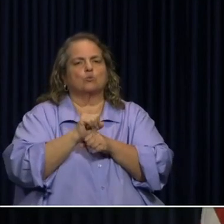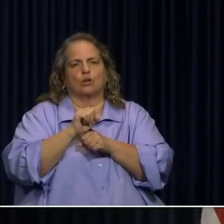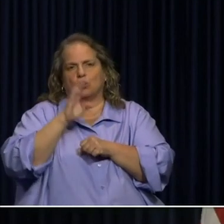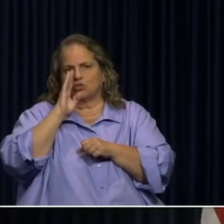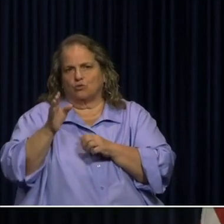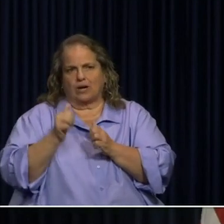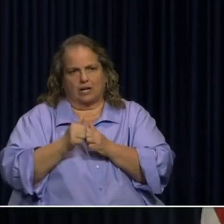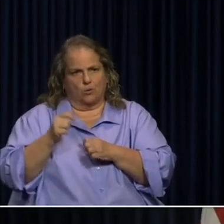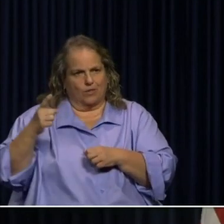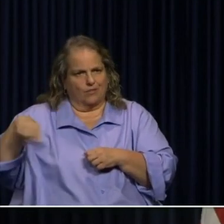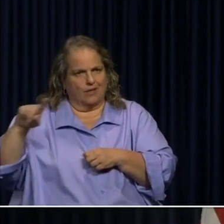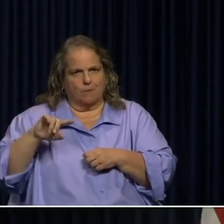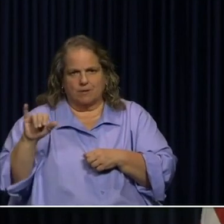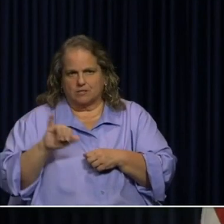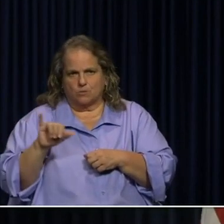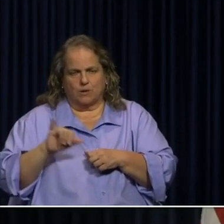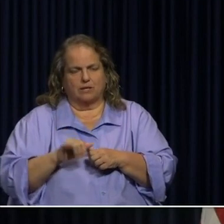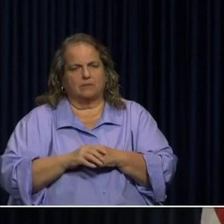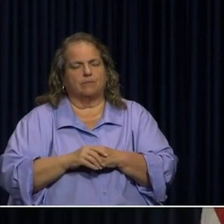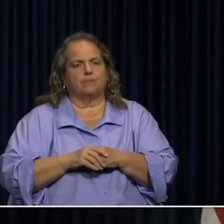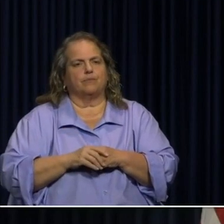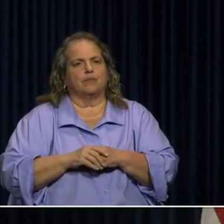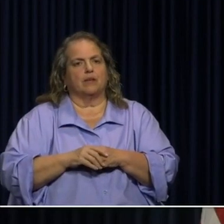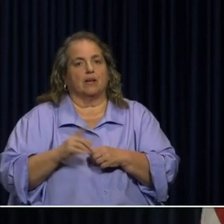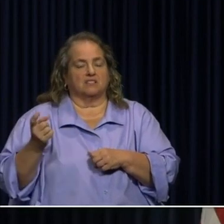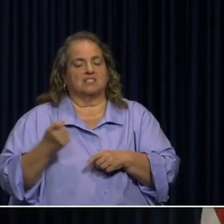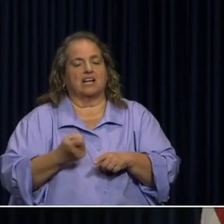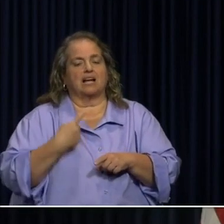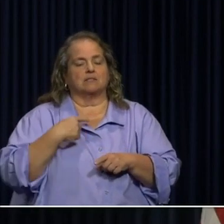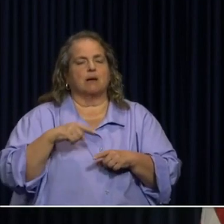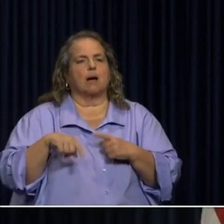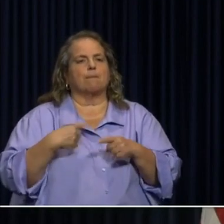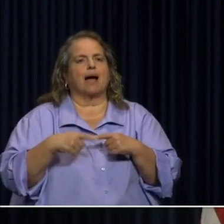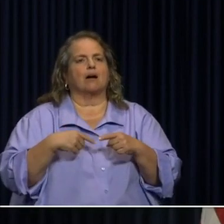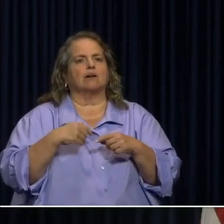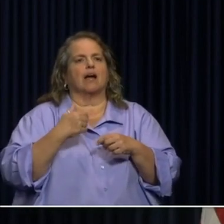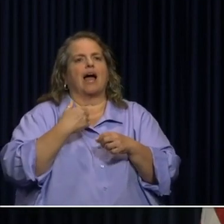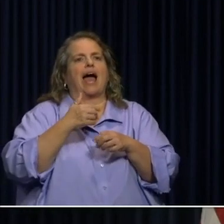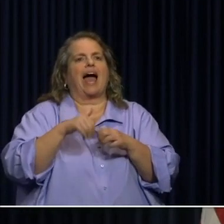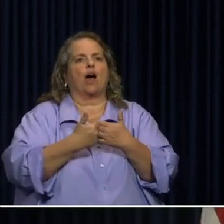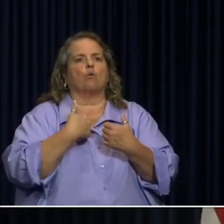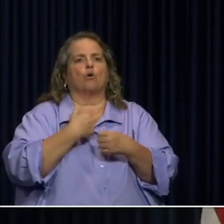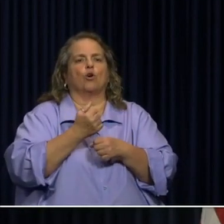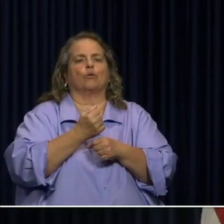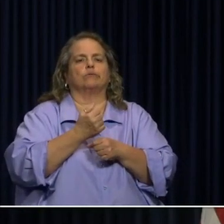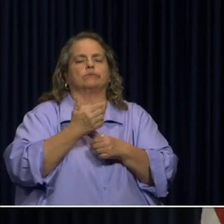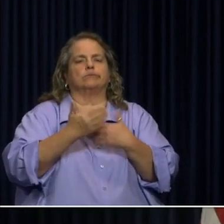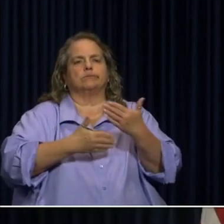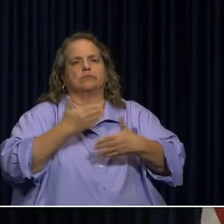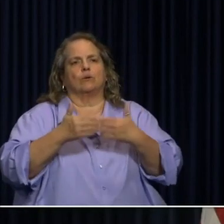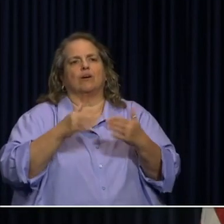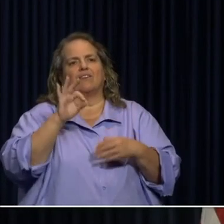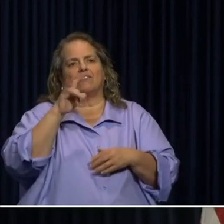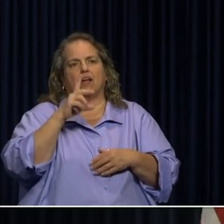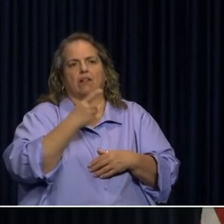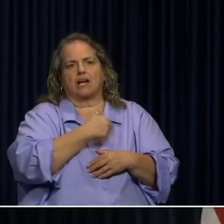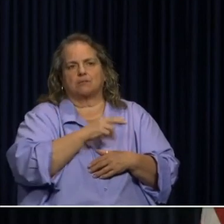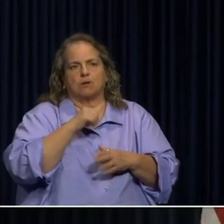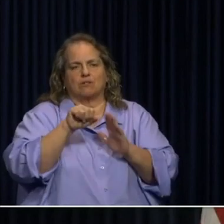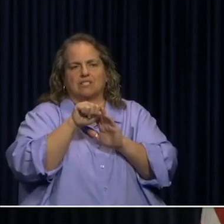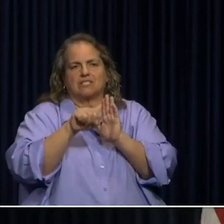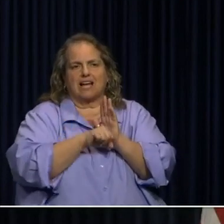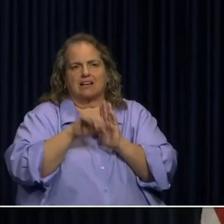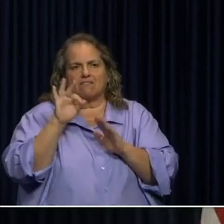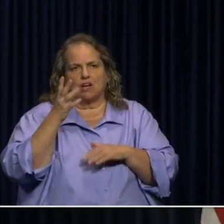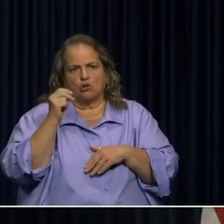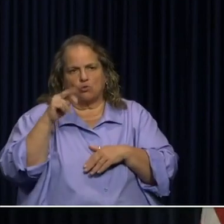with them as well. I was asked about construction of the field hospital at the state fairgrounds. Beds have been ordered. Other things